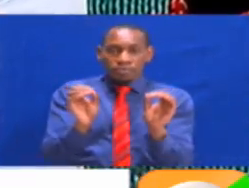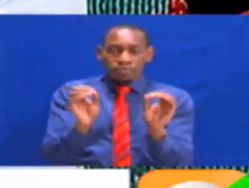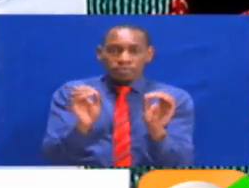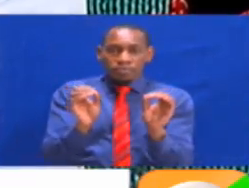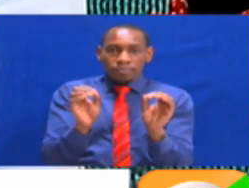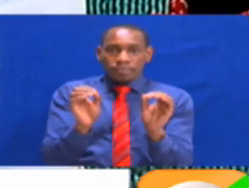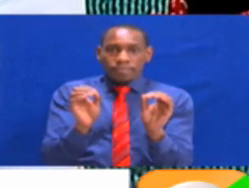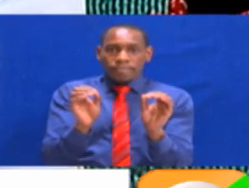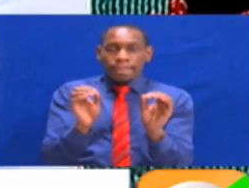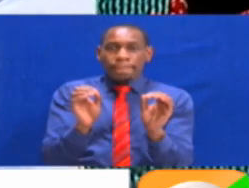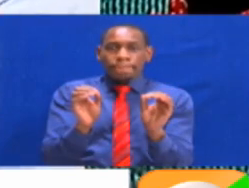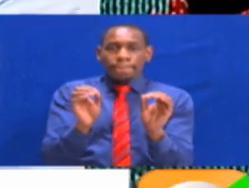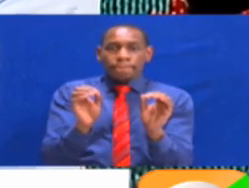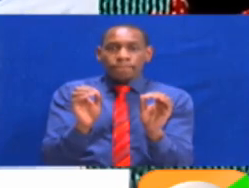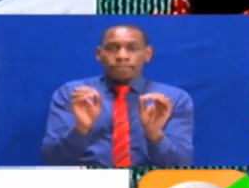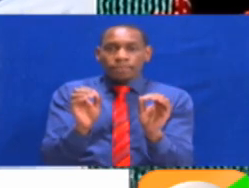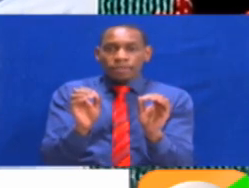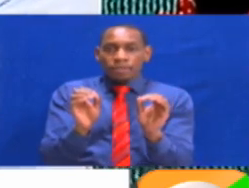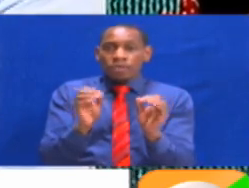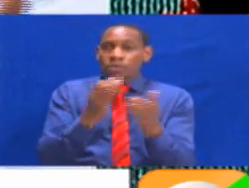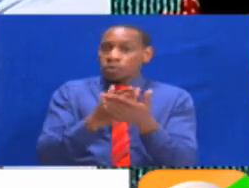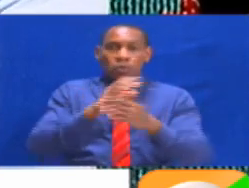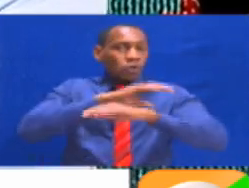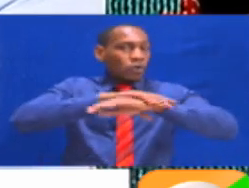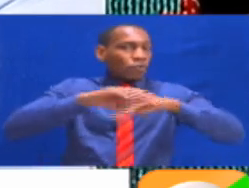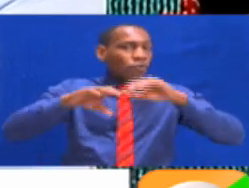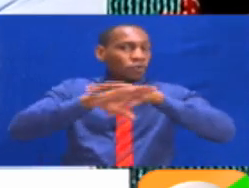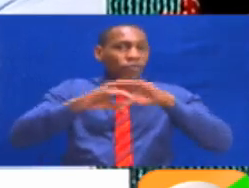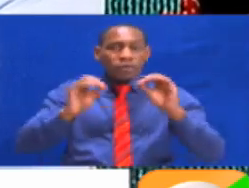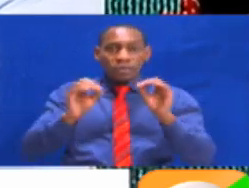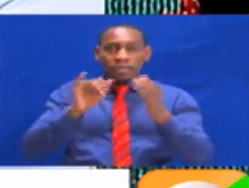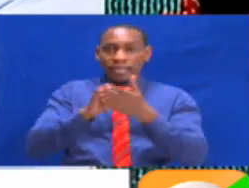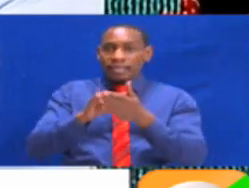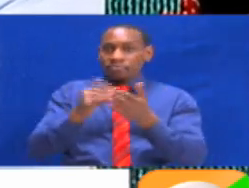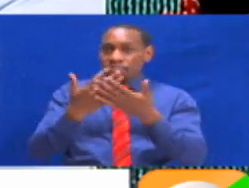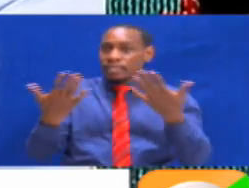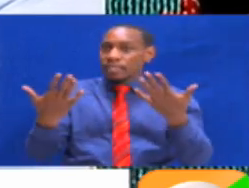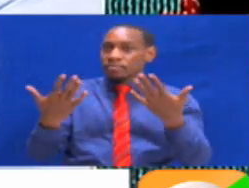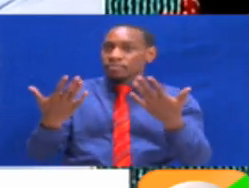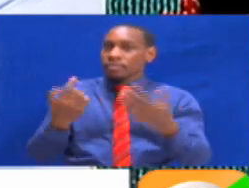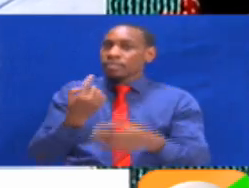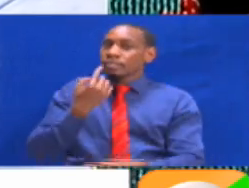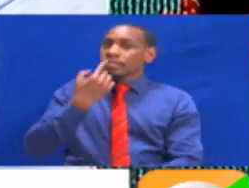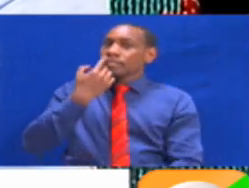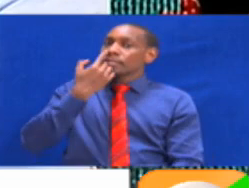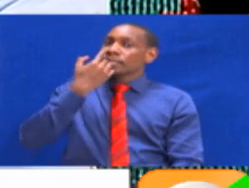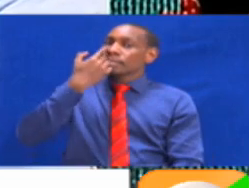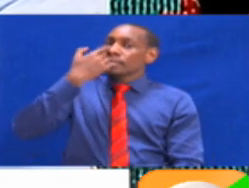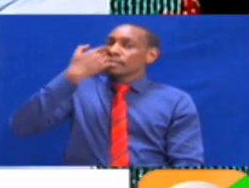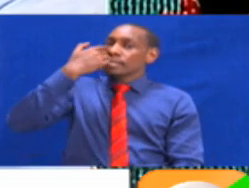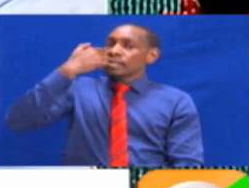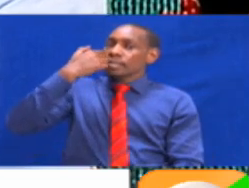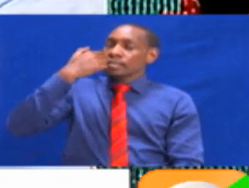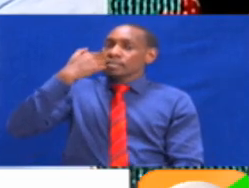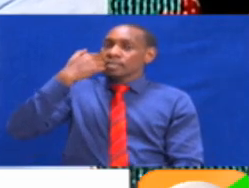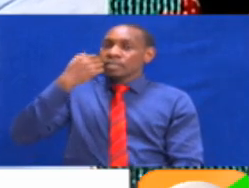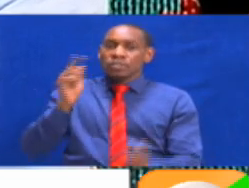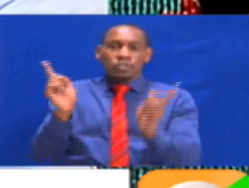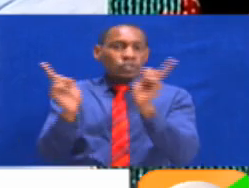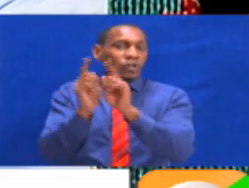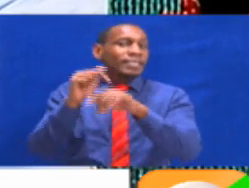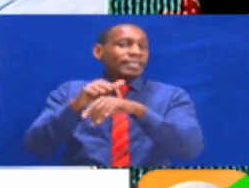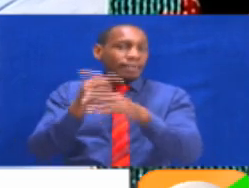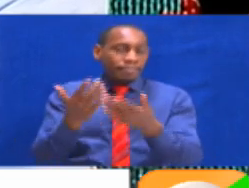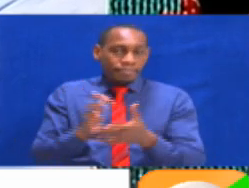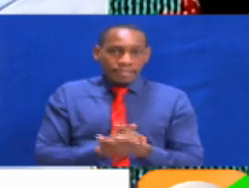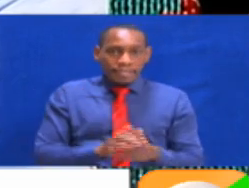Yeah, it's actually, it's a bit uncomfortable because it's an object going into your nostrils, but very brief.